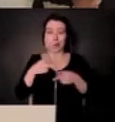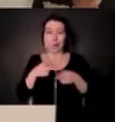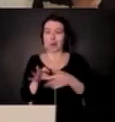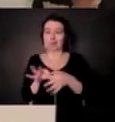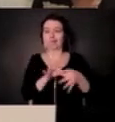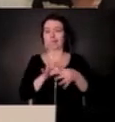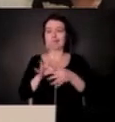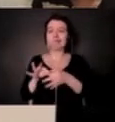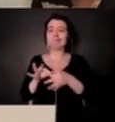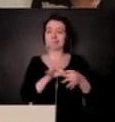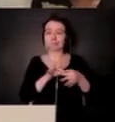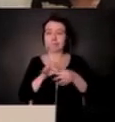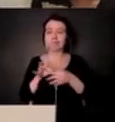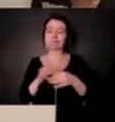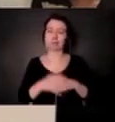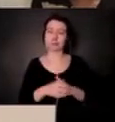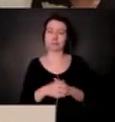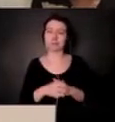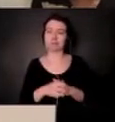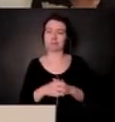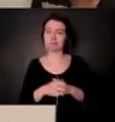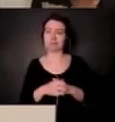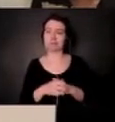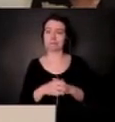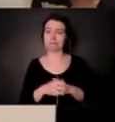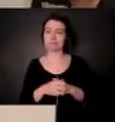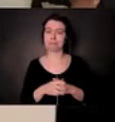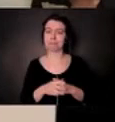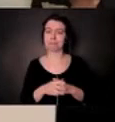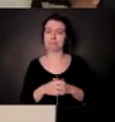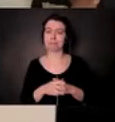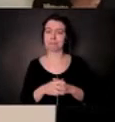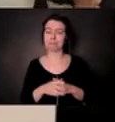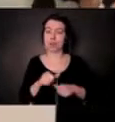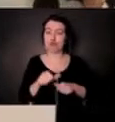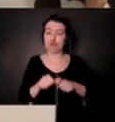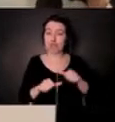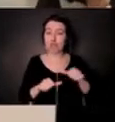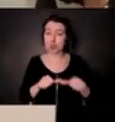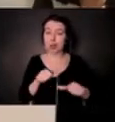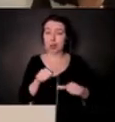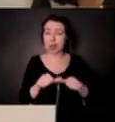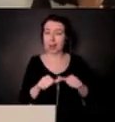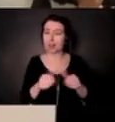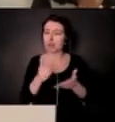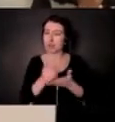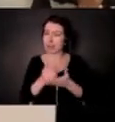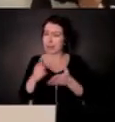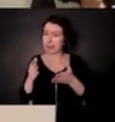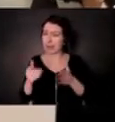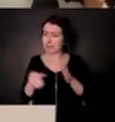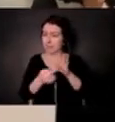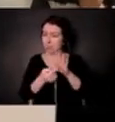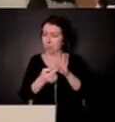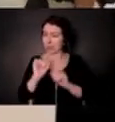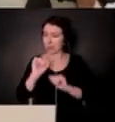way. And also, like, I think about, ritual is so present in your work as well, and I don't know whether your yoga